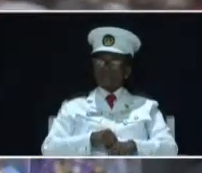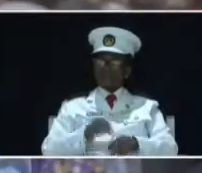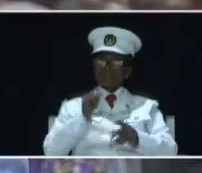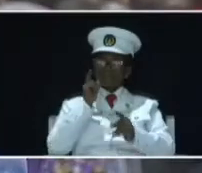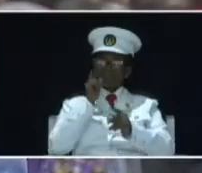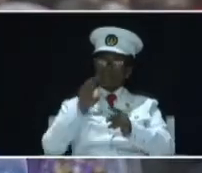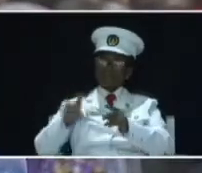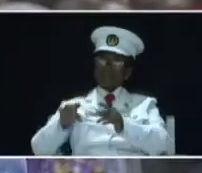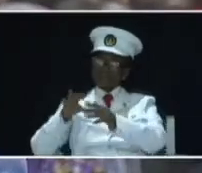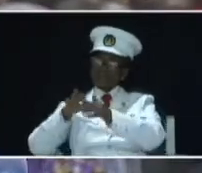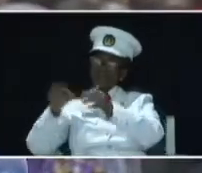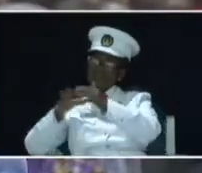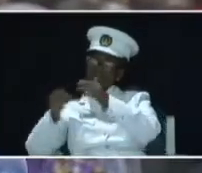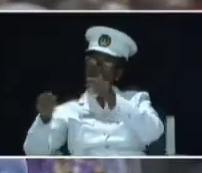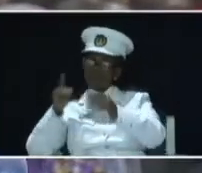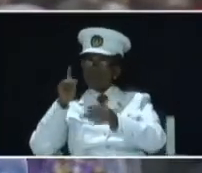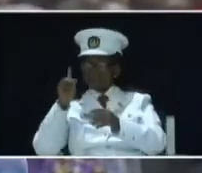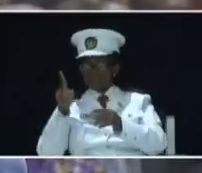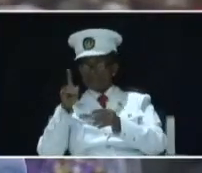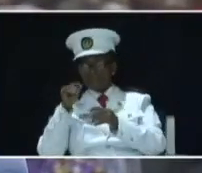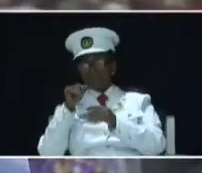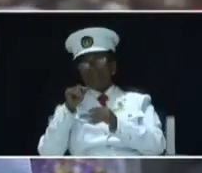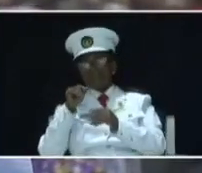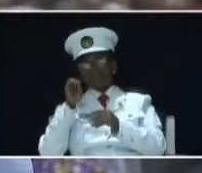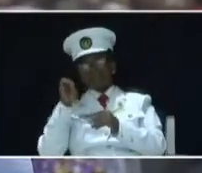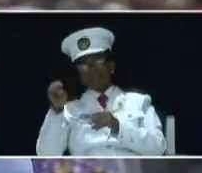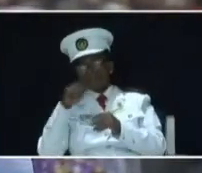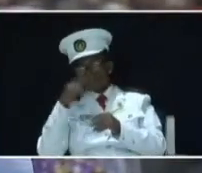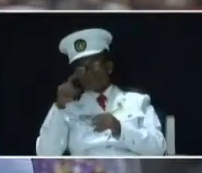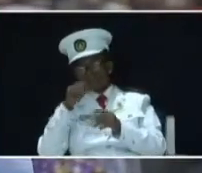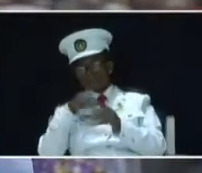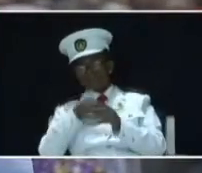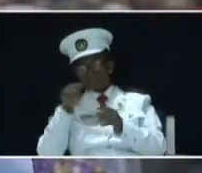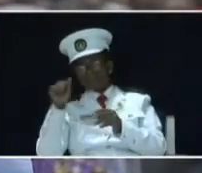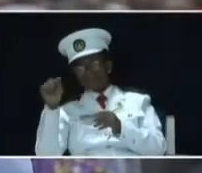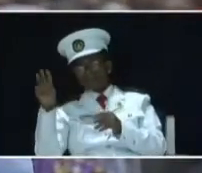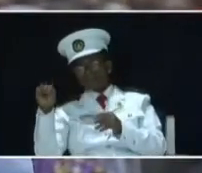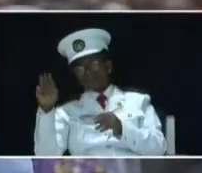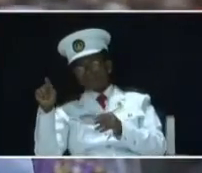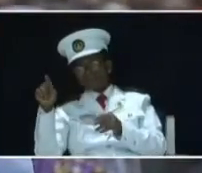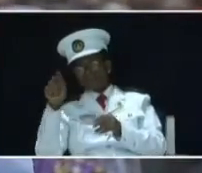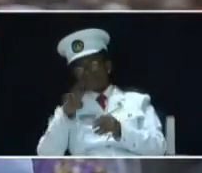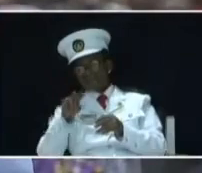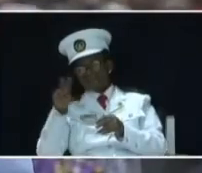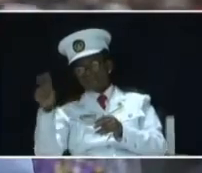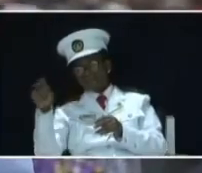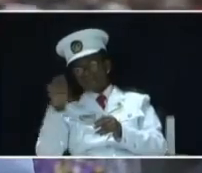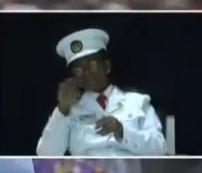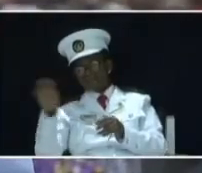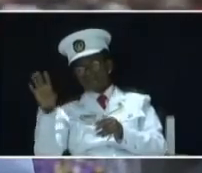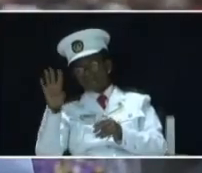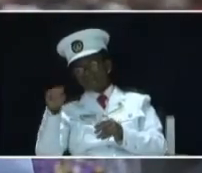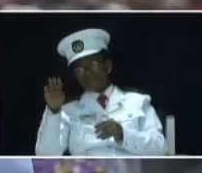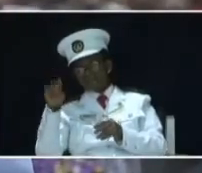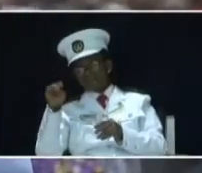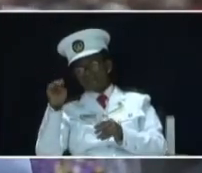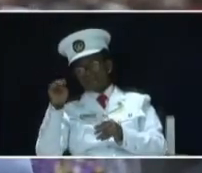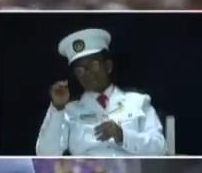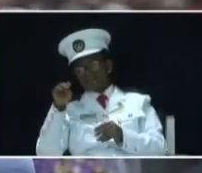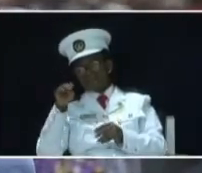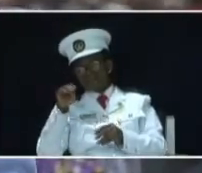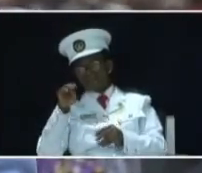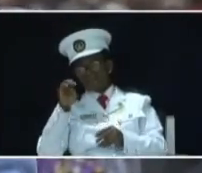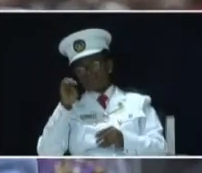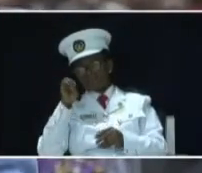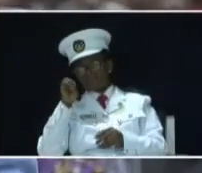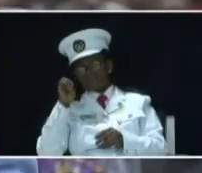Chosen one. He said in Matthew 22, verse 14, Matthew 22, verse 14, he said,